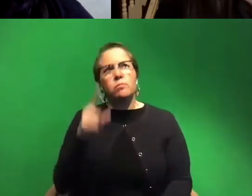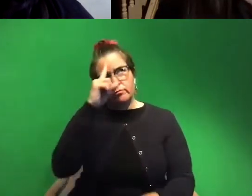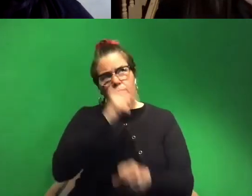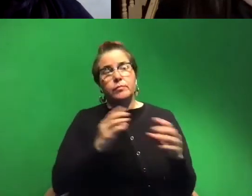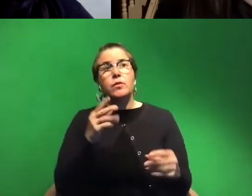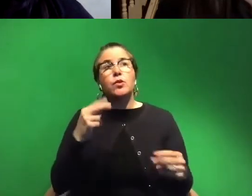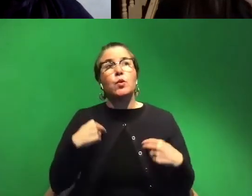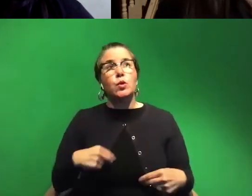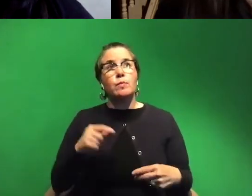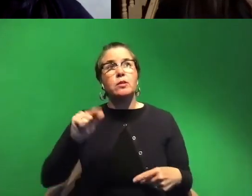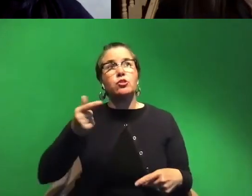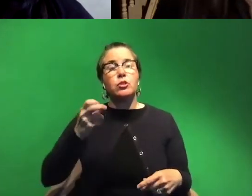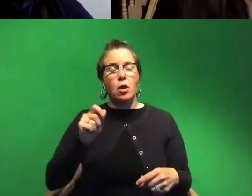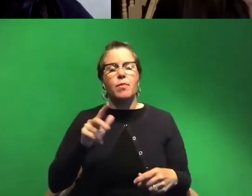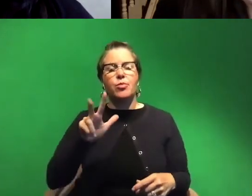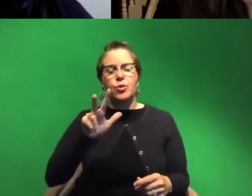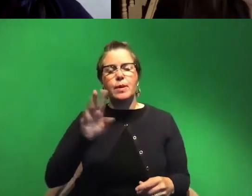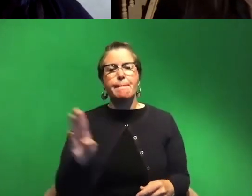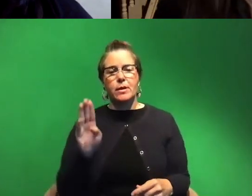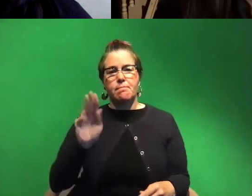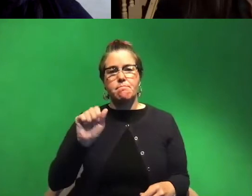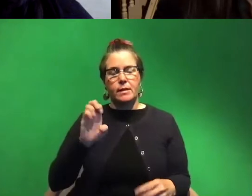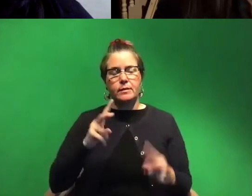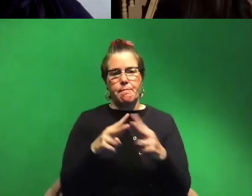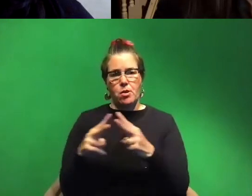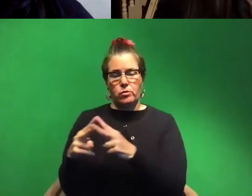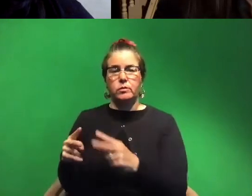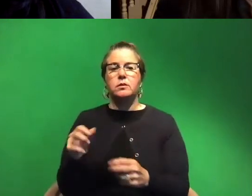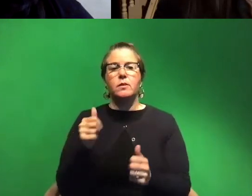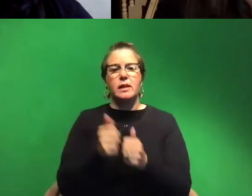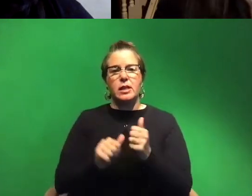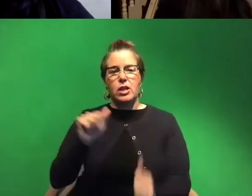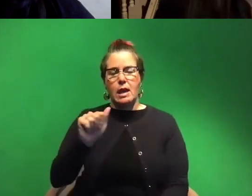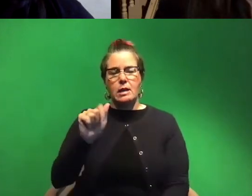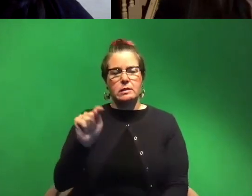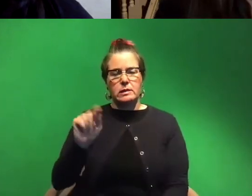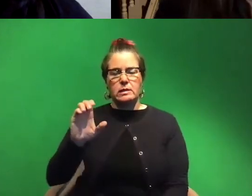genome's about 3 billion base pairs. So each base pair is an A, T, C, or G.